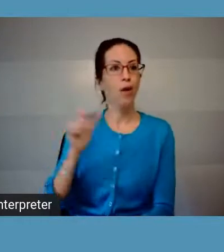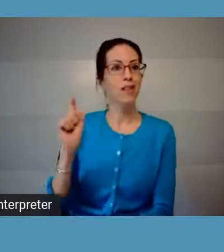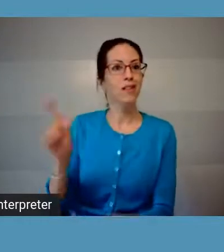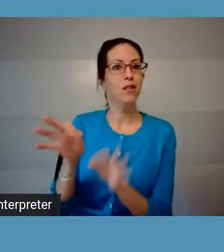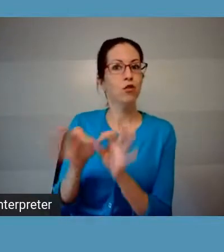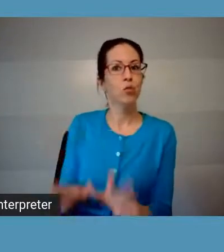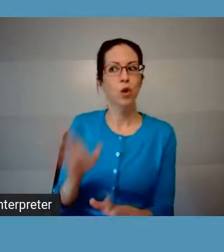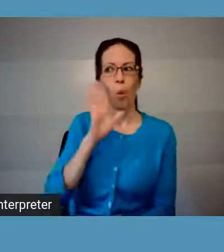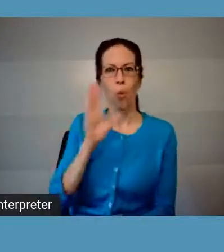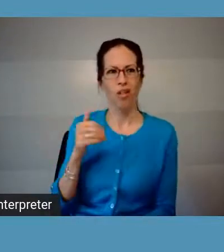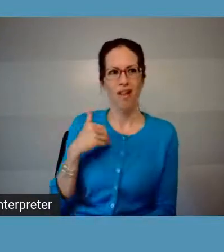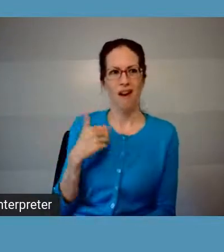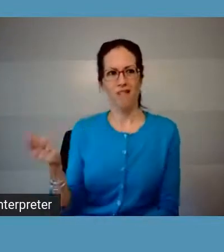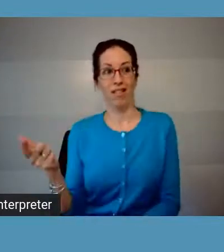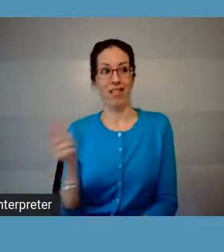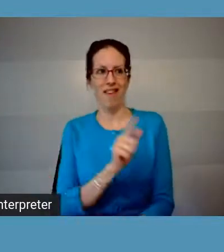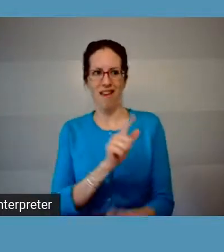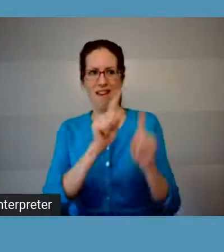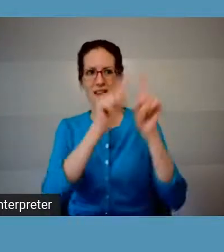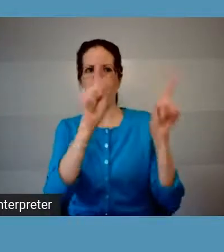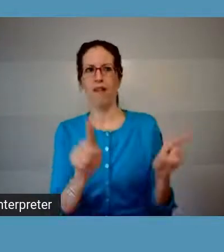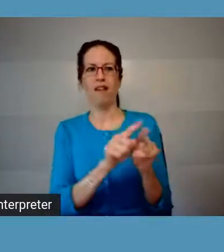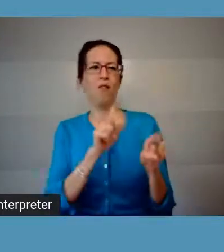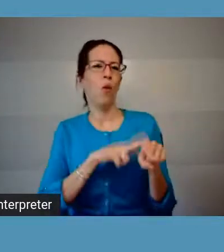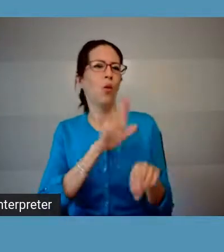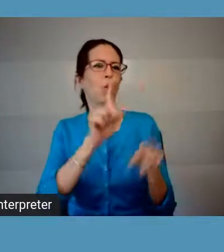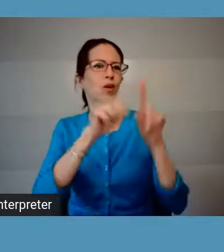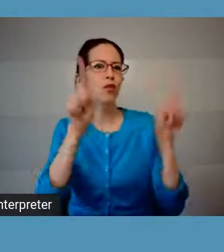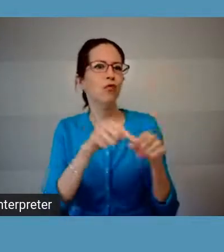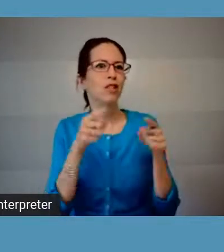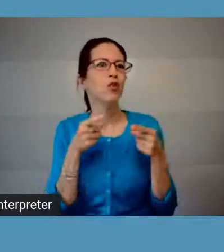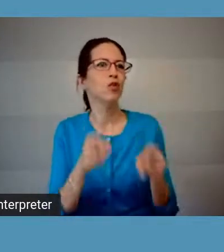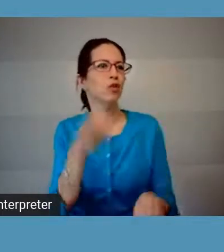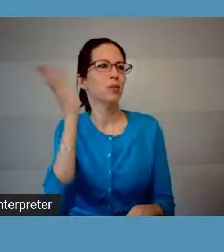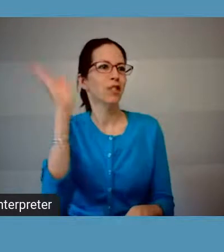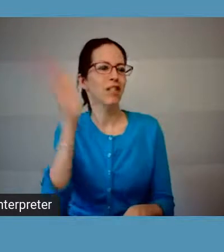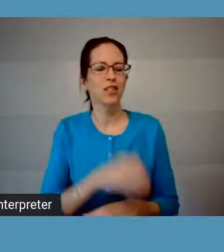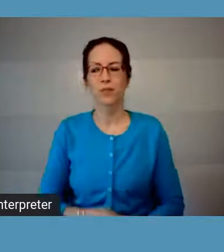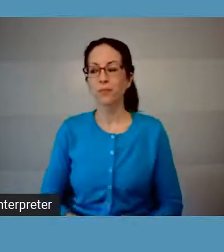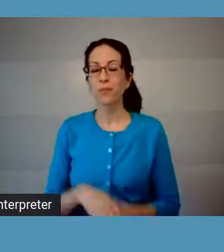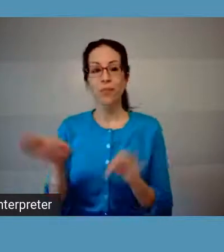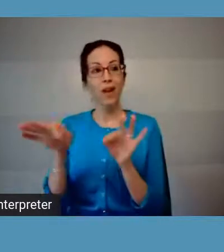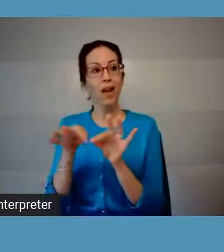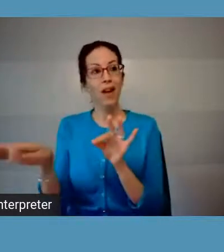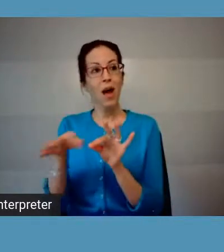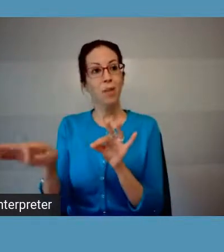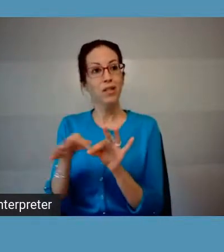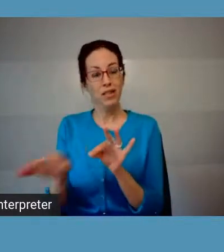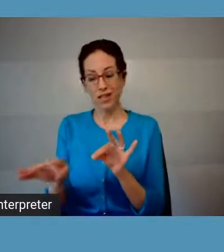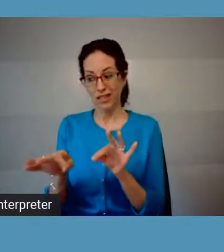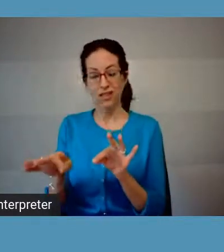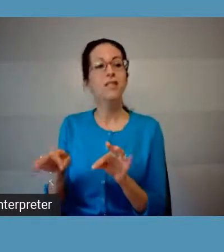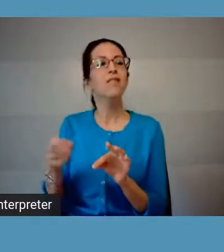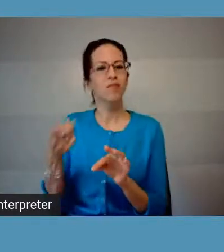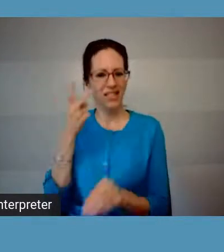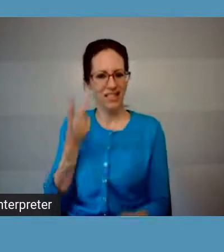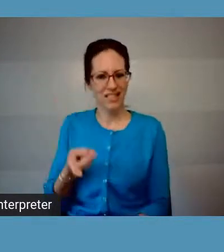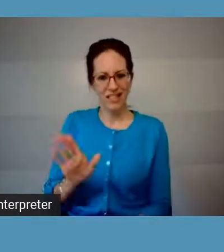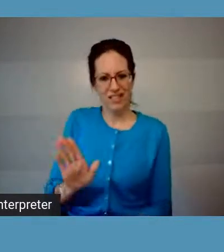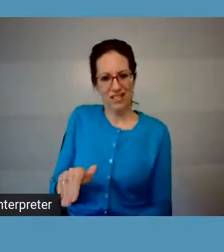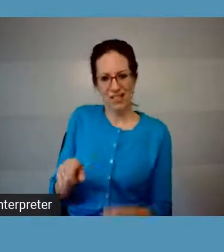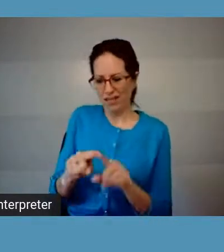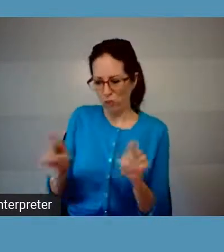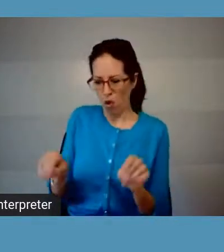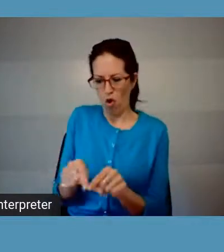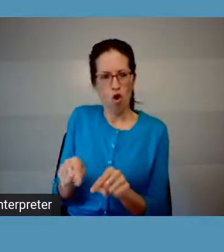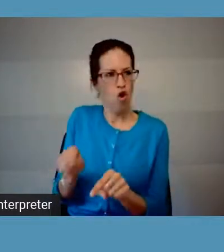will be situated on the left side of your screen during the presentation. Captioning for today's program is embedded in a box just below